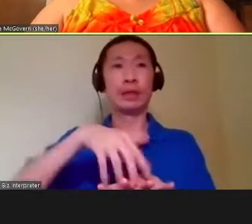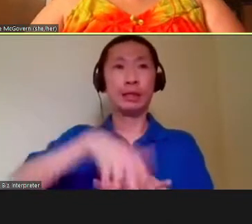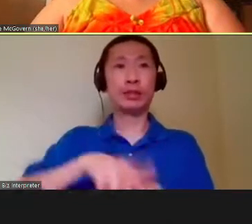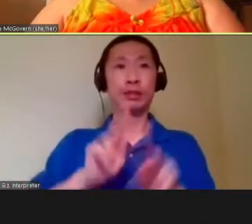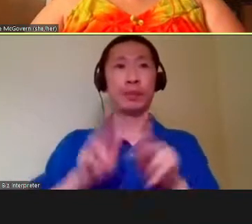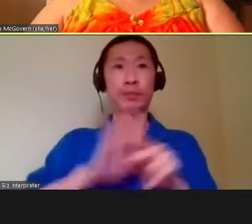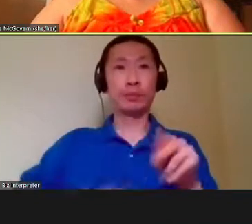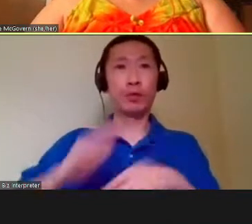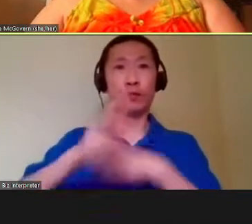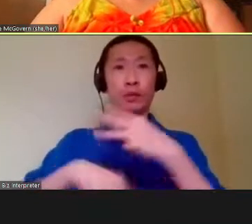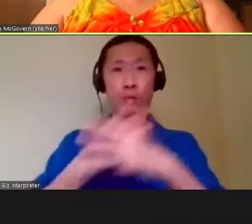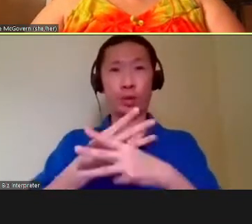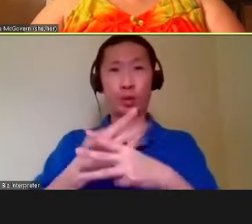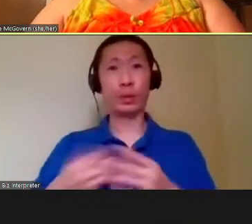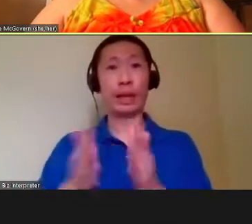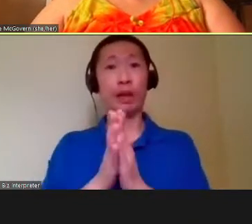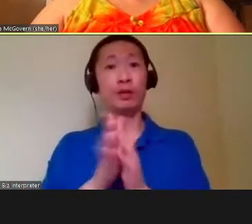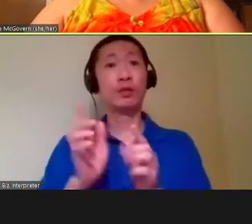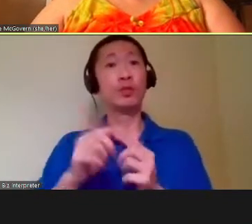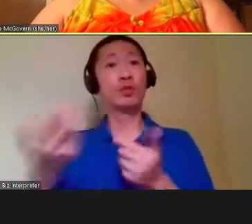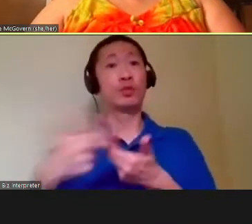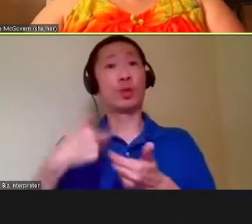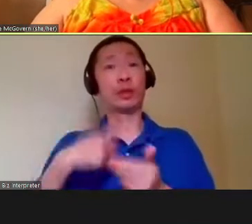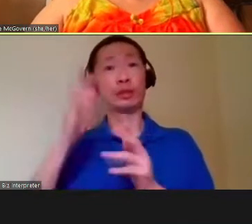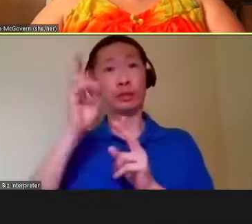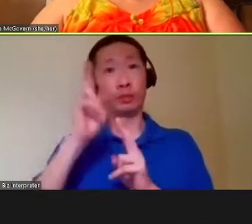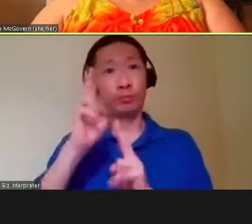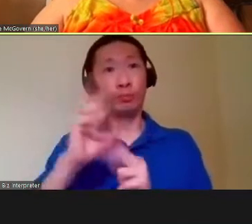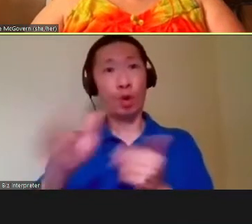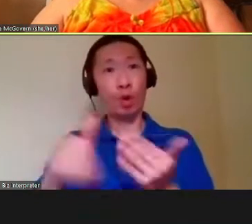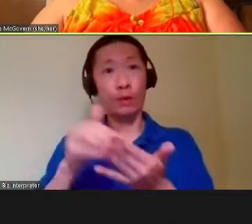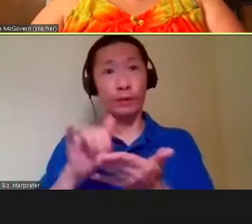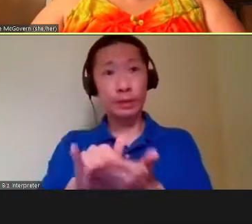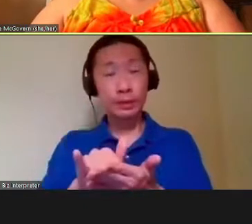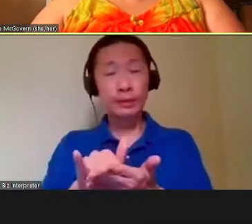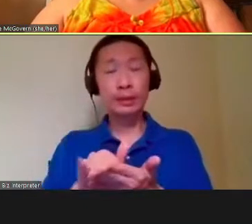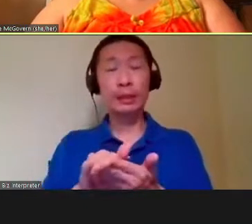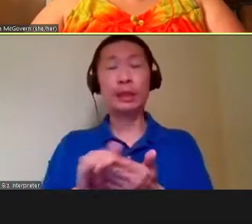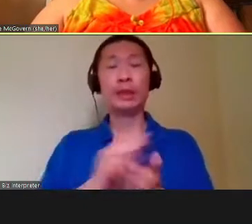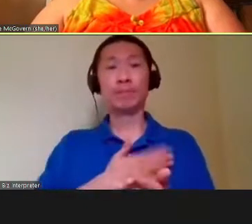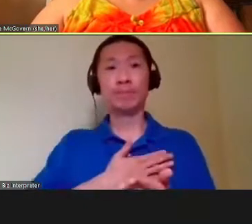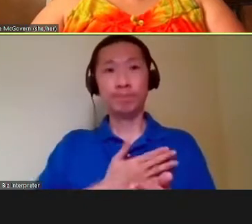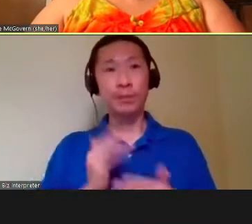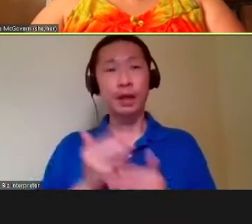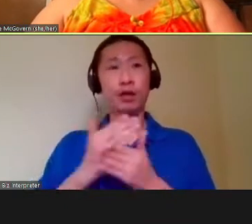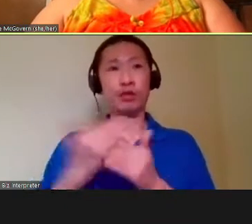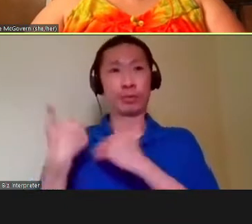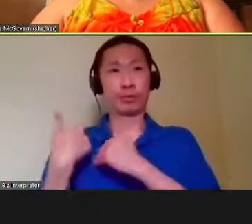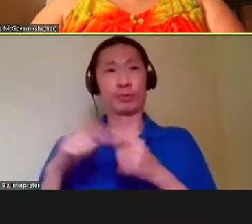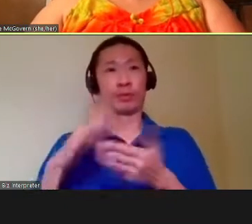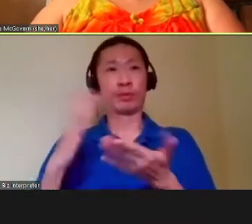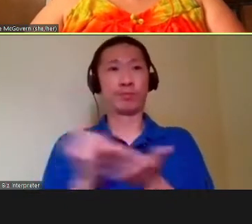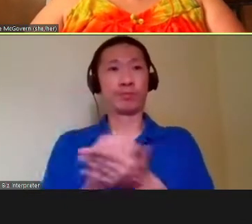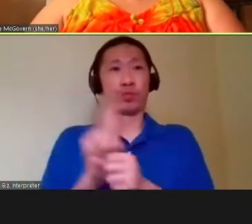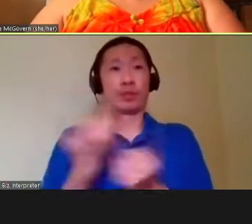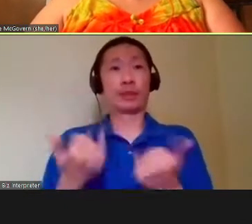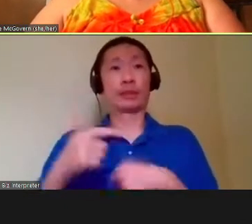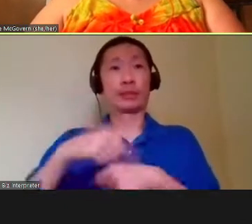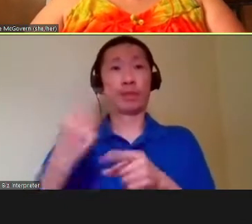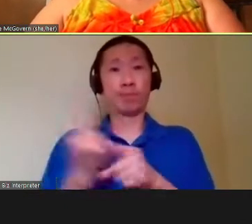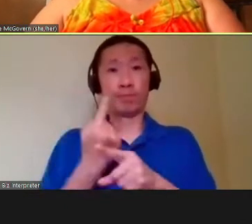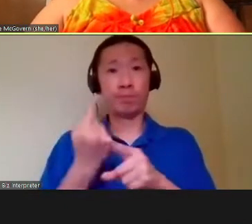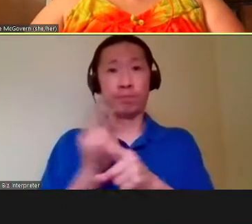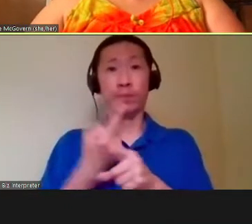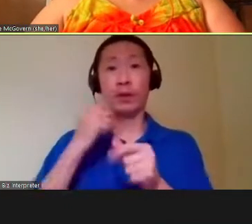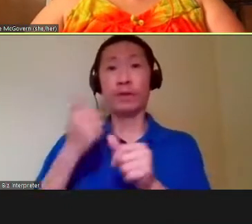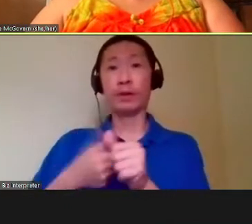We invite you to join us in acknowledging all this, as well as our shared responsibility to make good of this time, and for each of us to